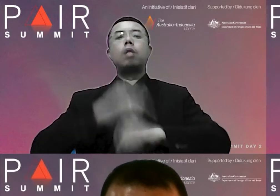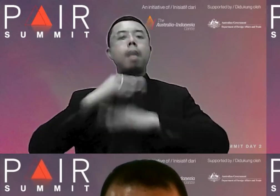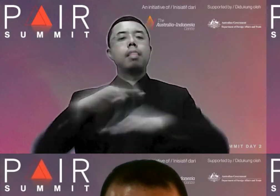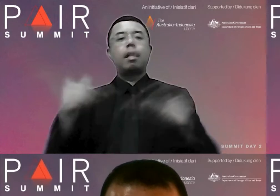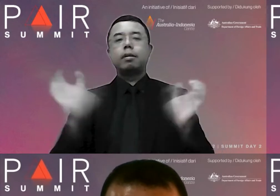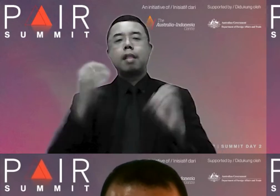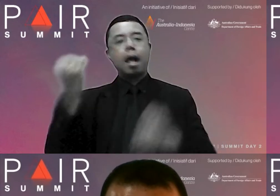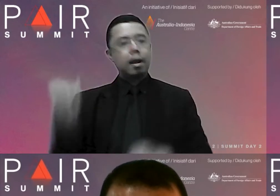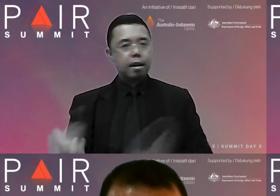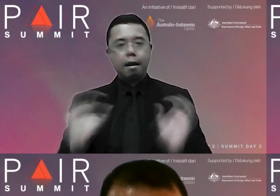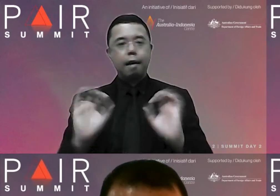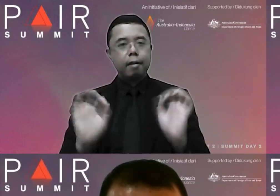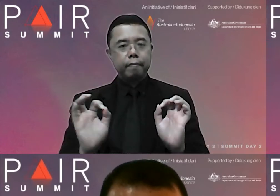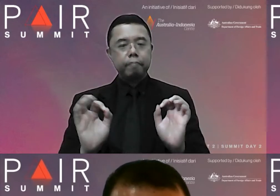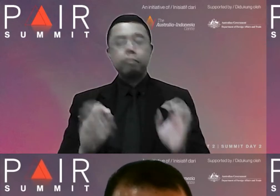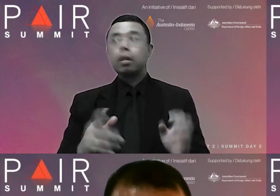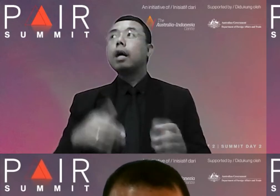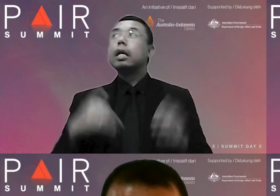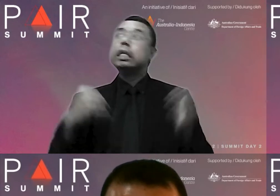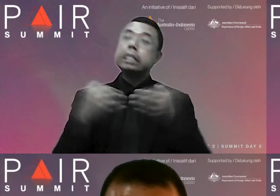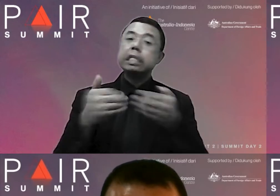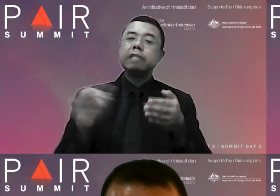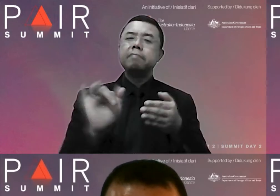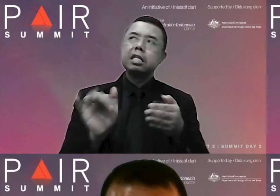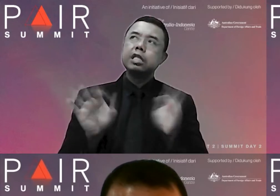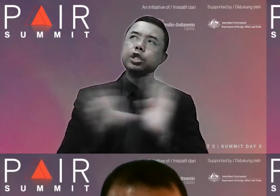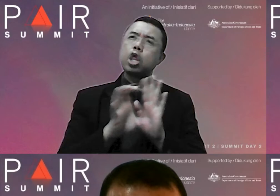diet. You know, we all know what a healthy diet is, but very few